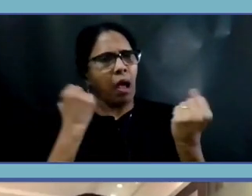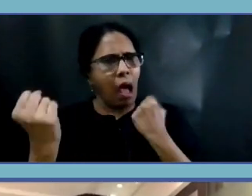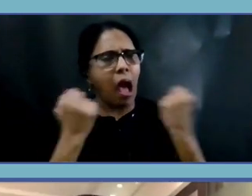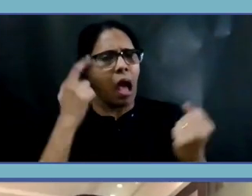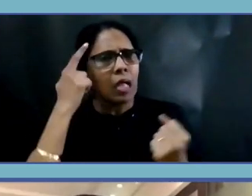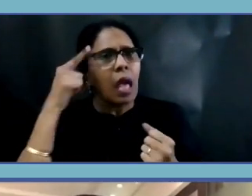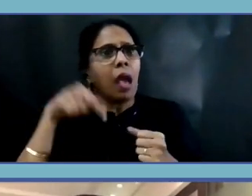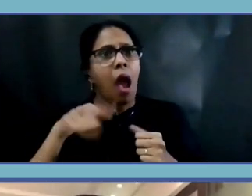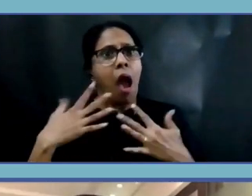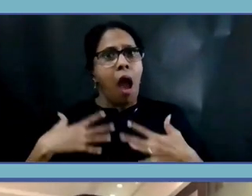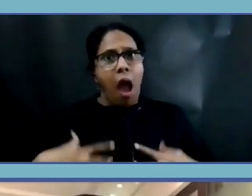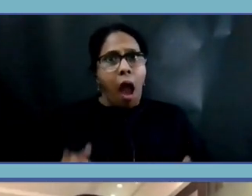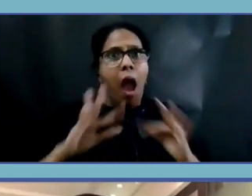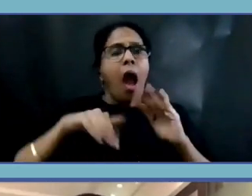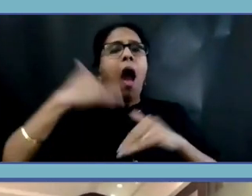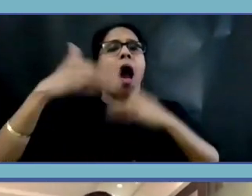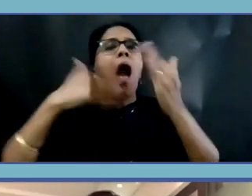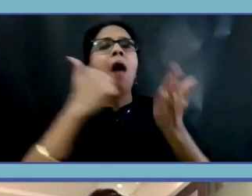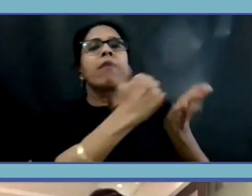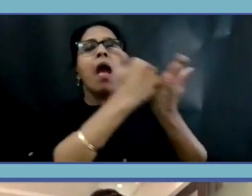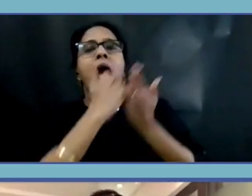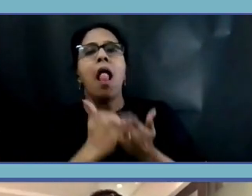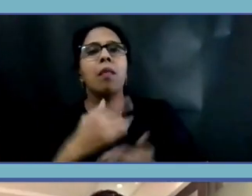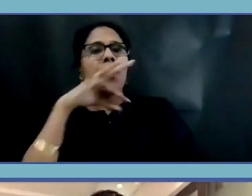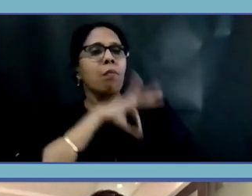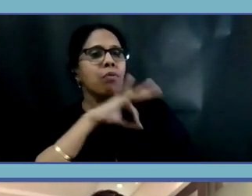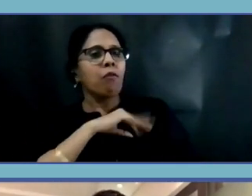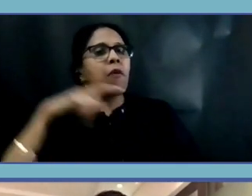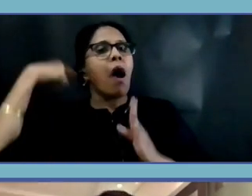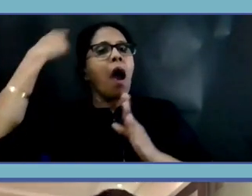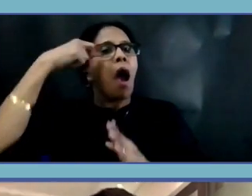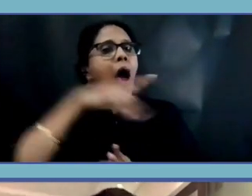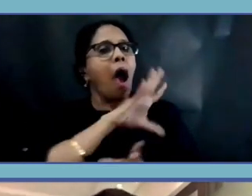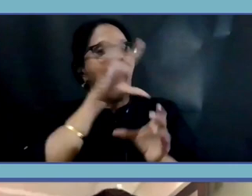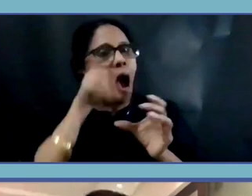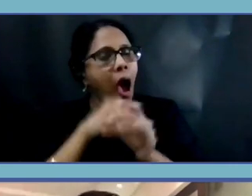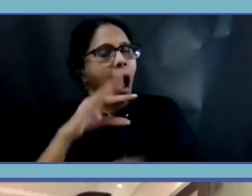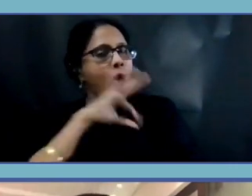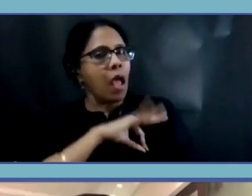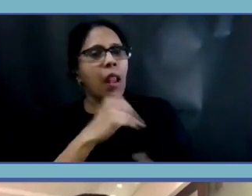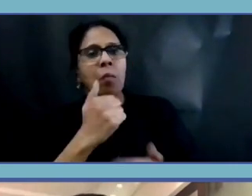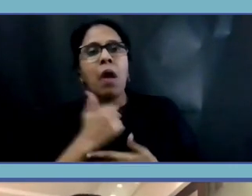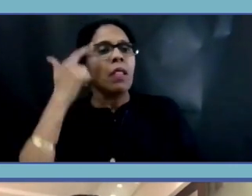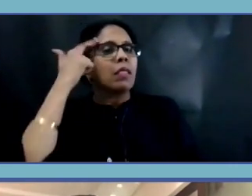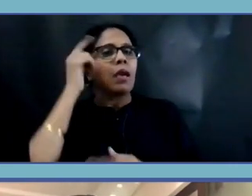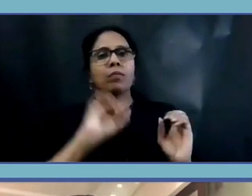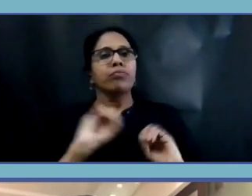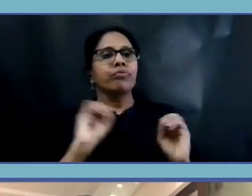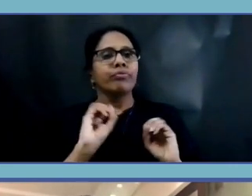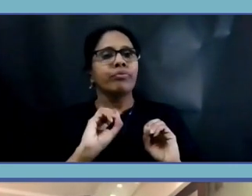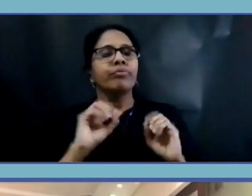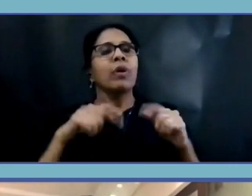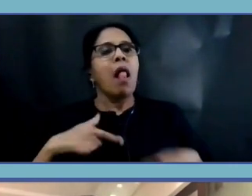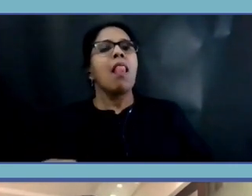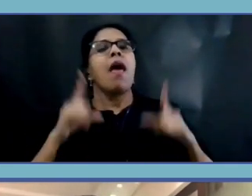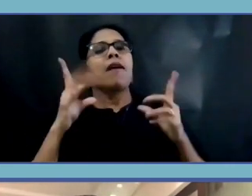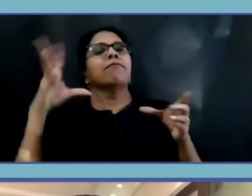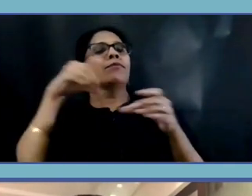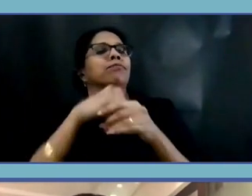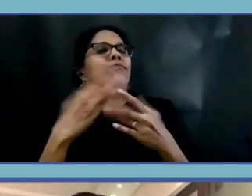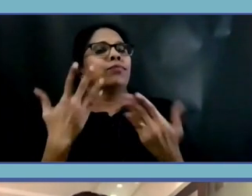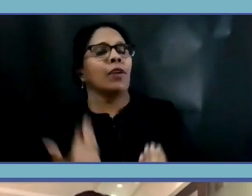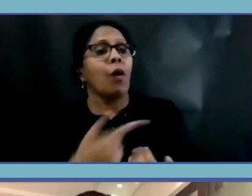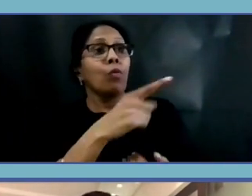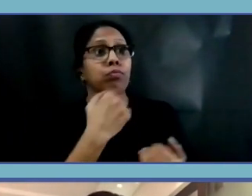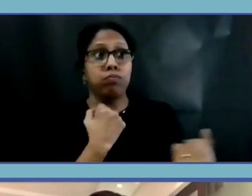of becoming an actor. And now it's a part of our life. So I always want to tell you that, you know, you love modeling, which is very, very good,